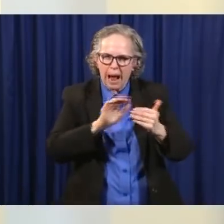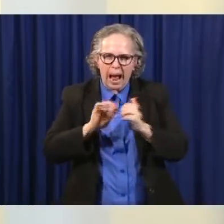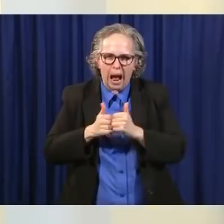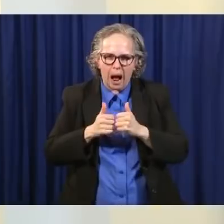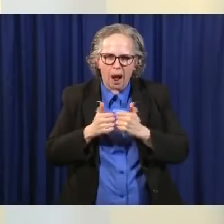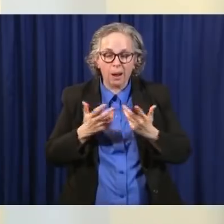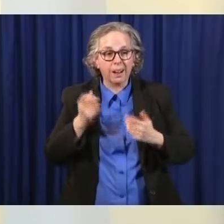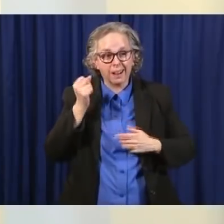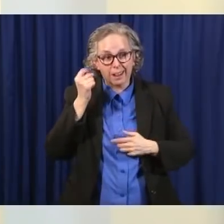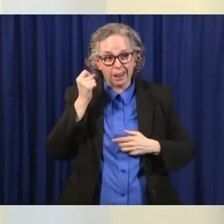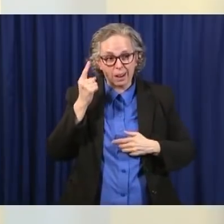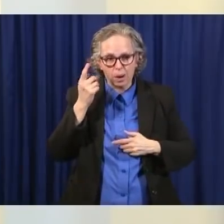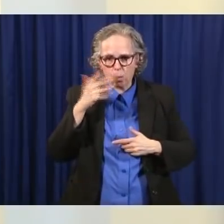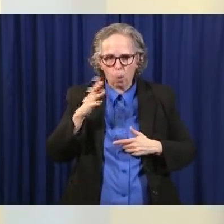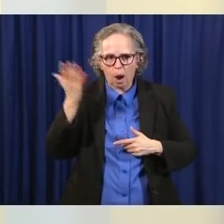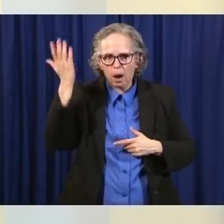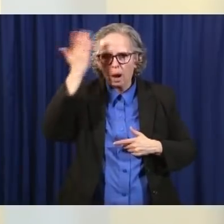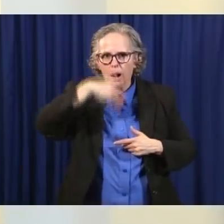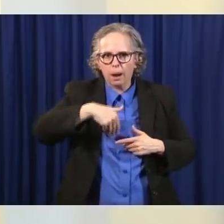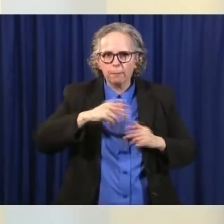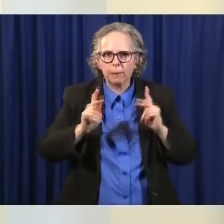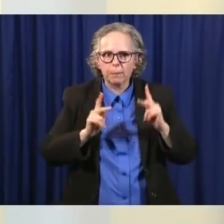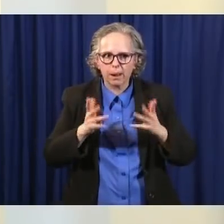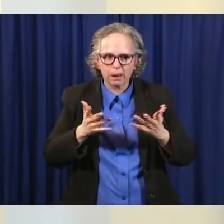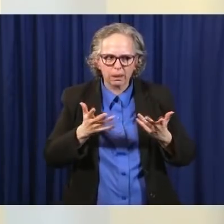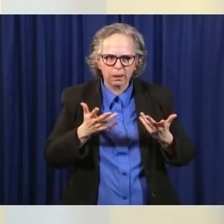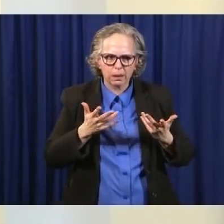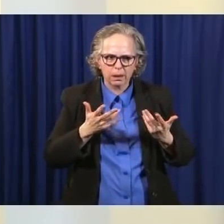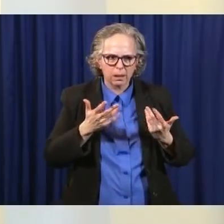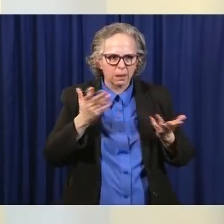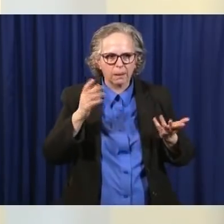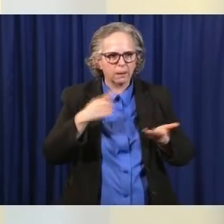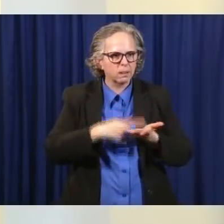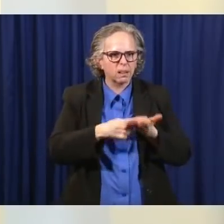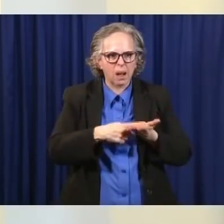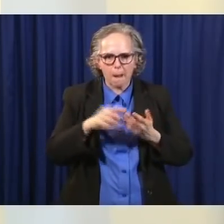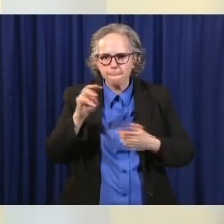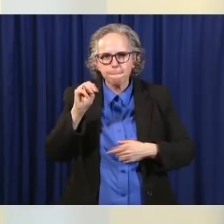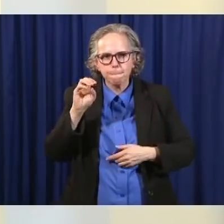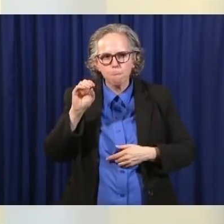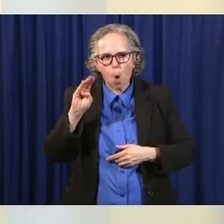actually talking about ways to have mobile units or really swab